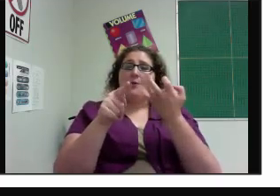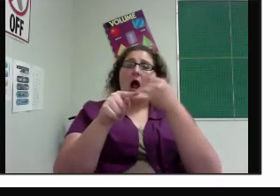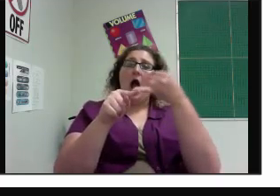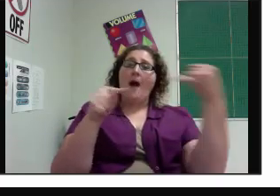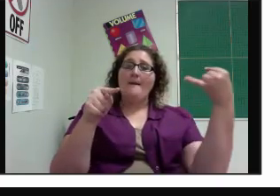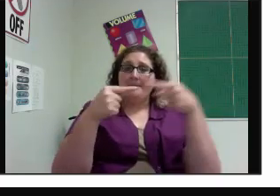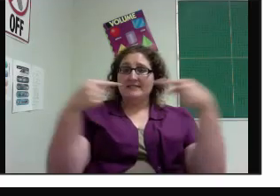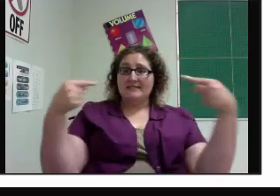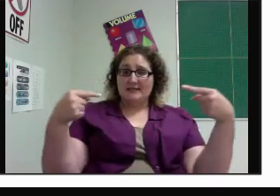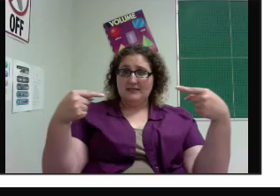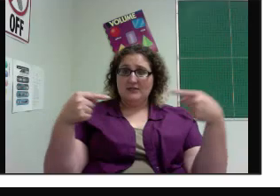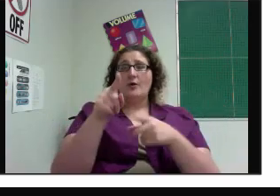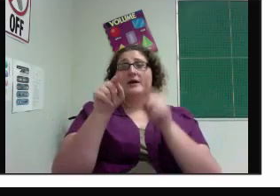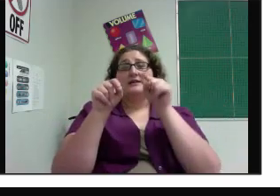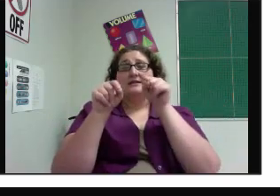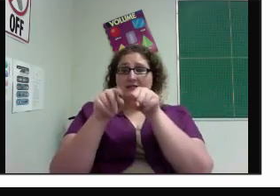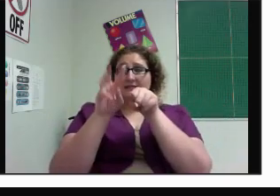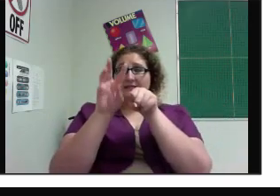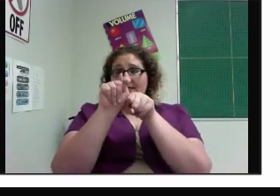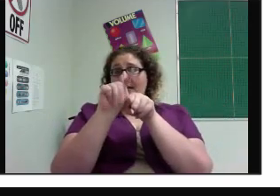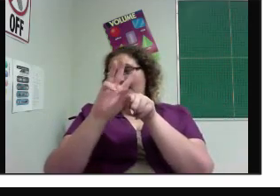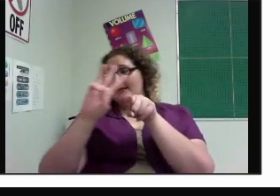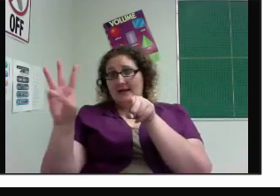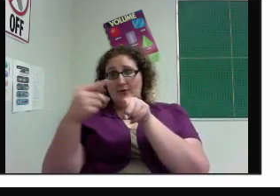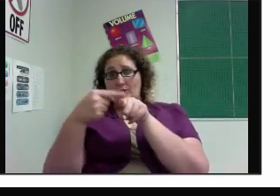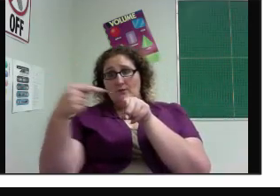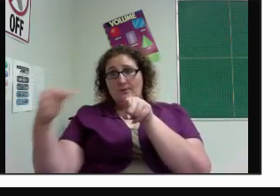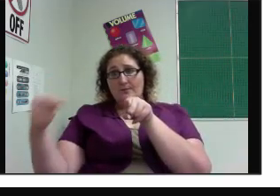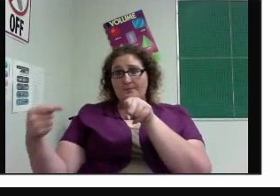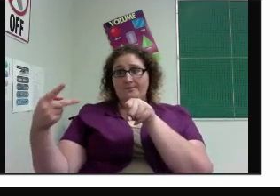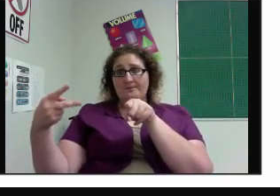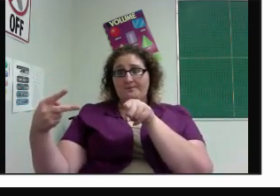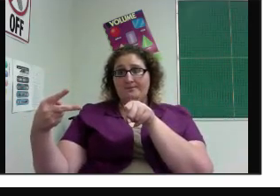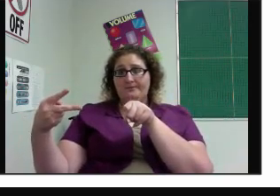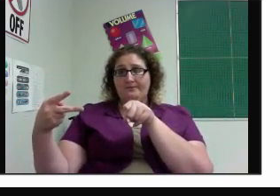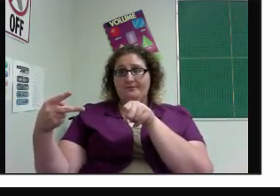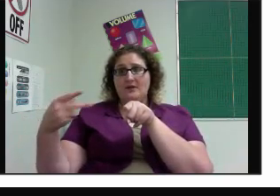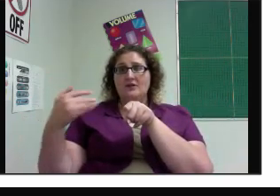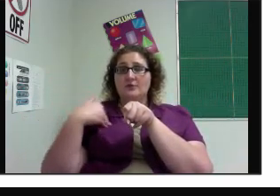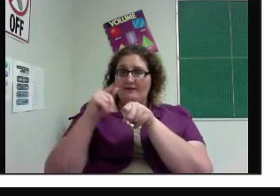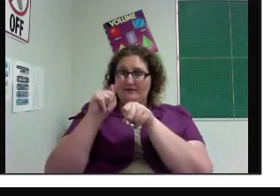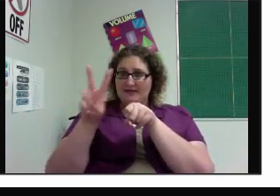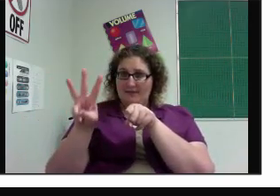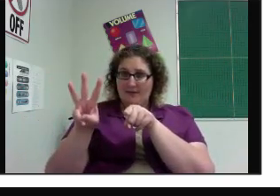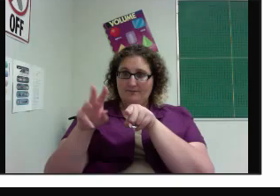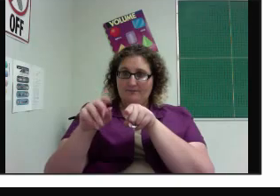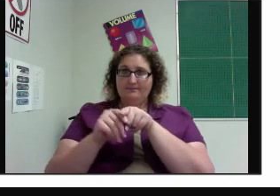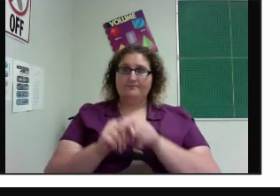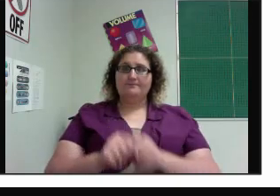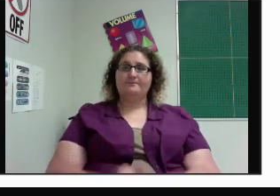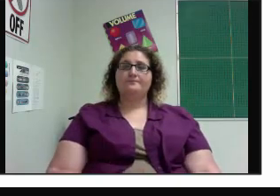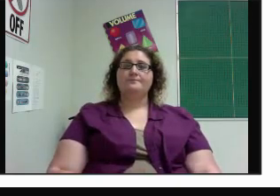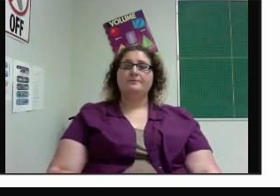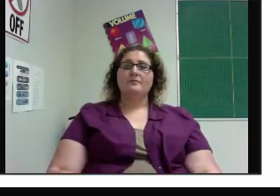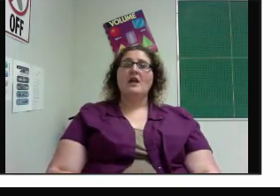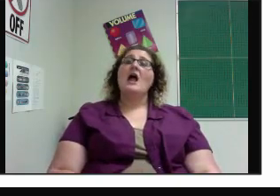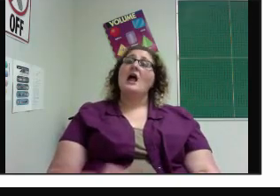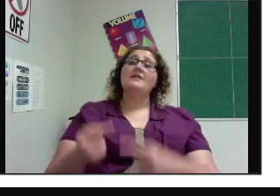Endpoint of T, I want to start here and I want opposite rays, so it means I want to make the line, so I could start at T and go towards W. So